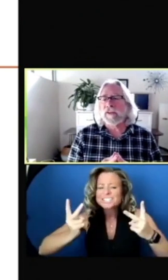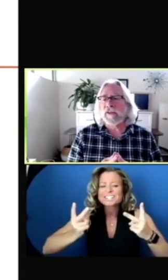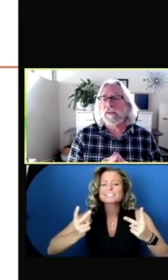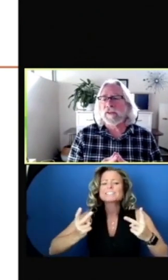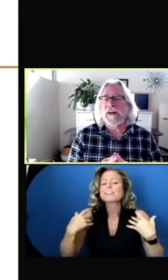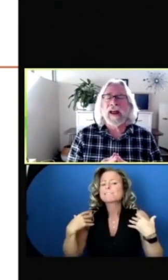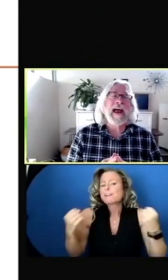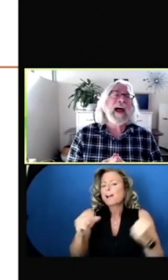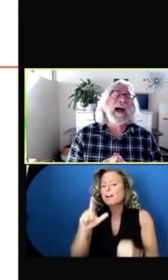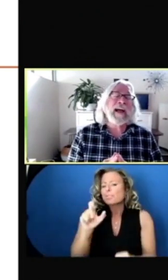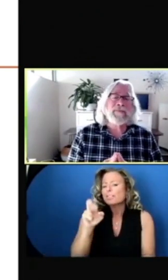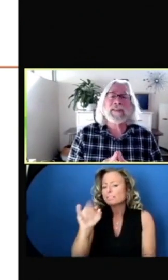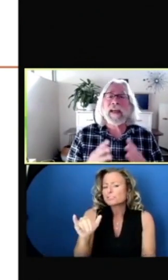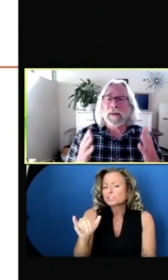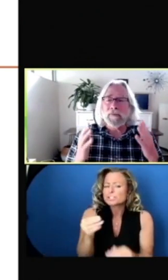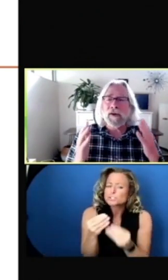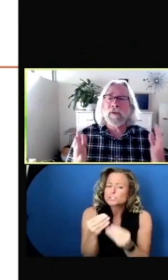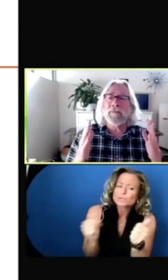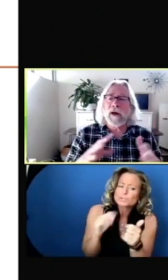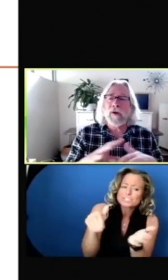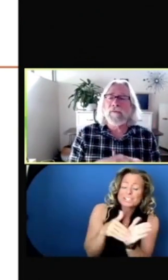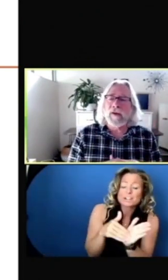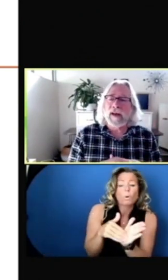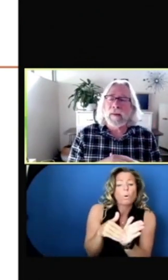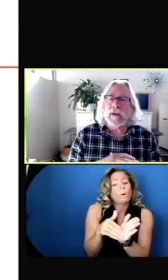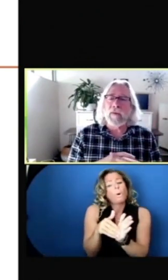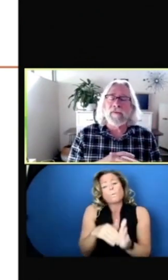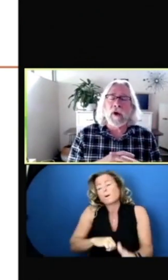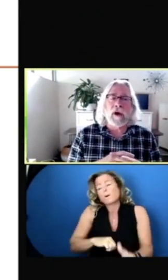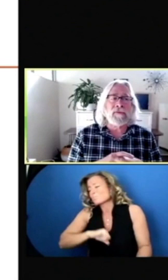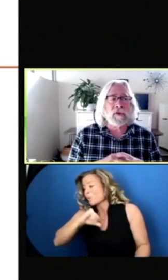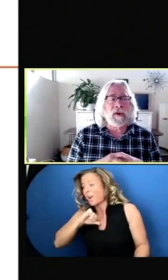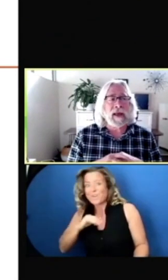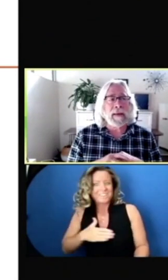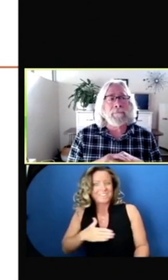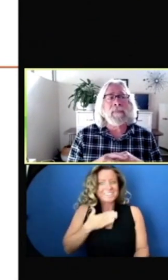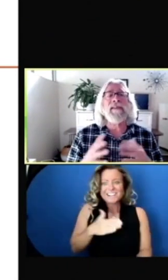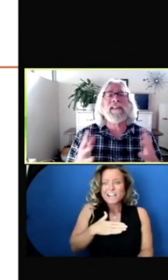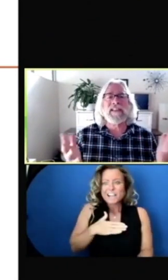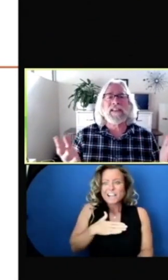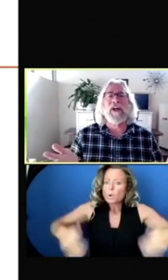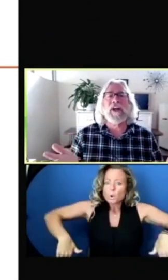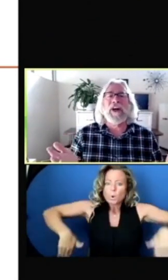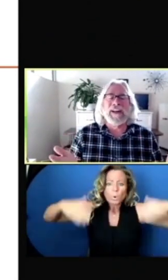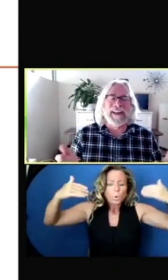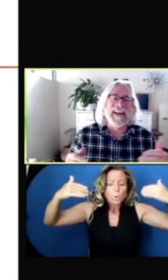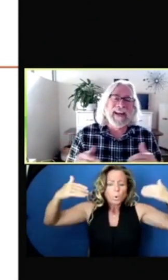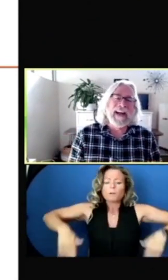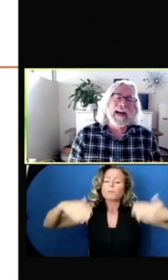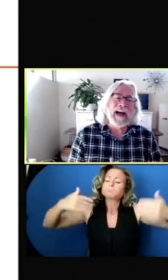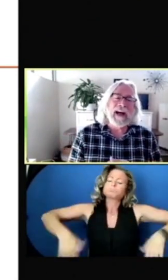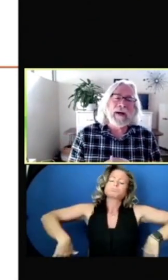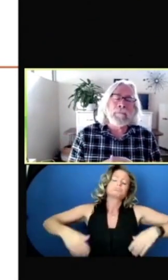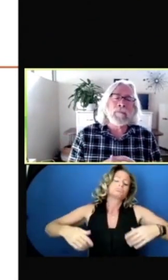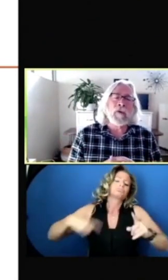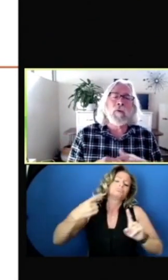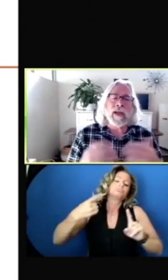Literacy Solution Center. I have to say I'm very proud and very happy. We've gone through a months-long